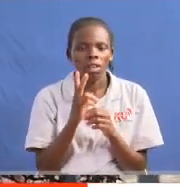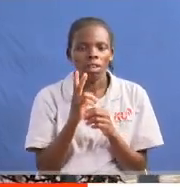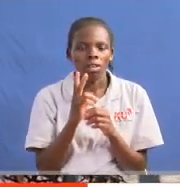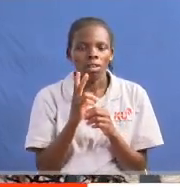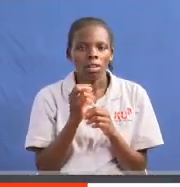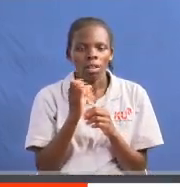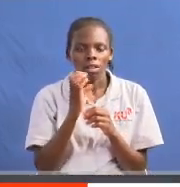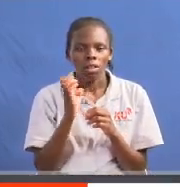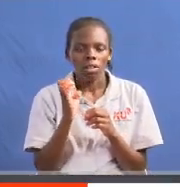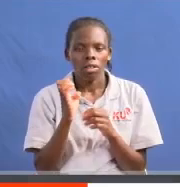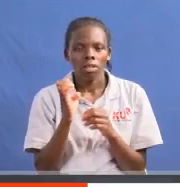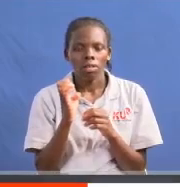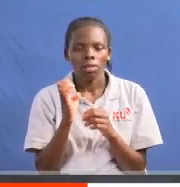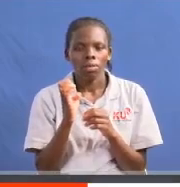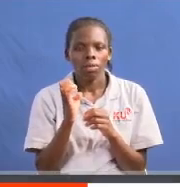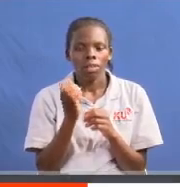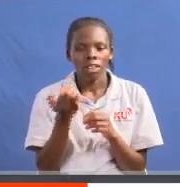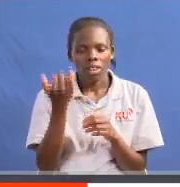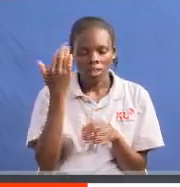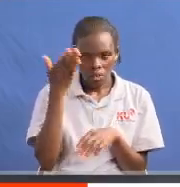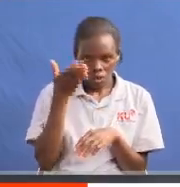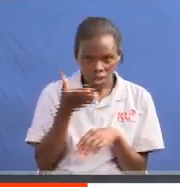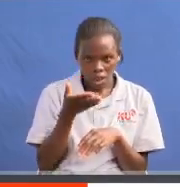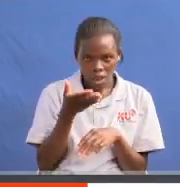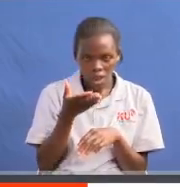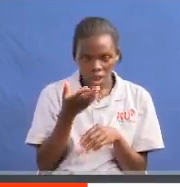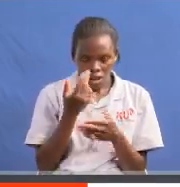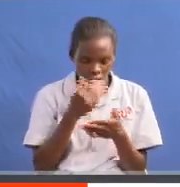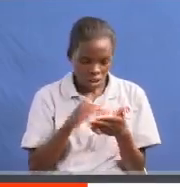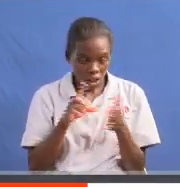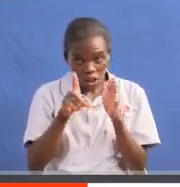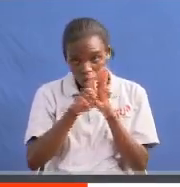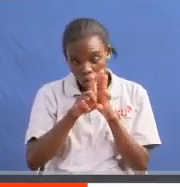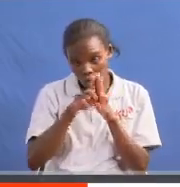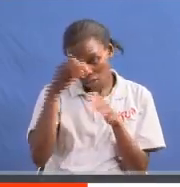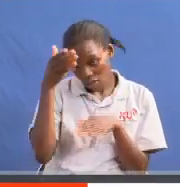the ESCC. Mali hiyo jela nilikuwa, nilisoma sheria huko.